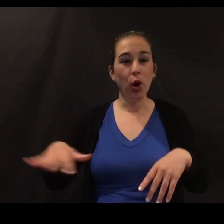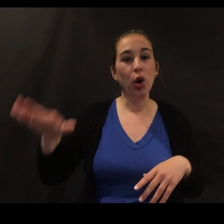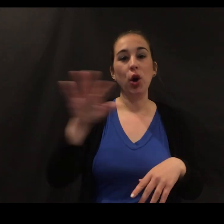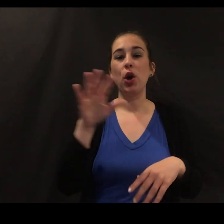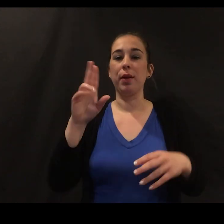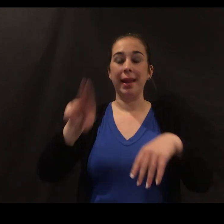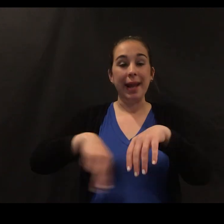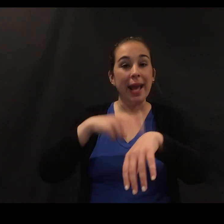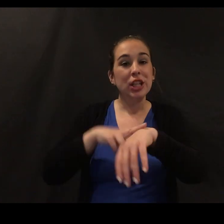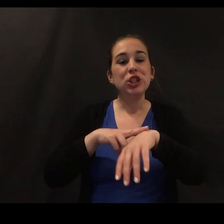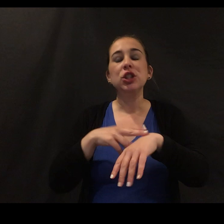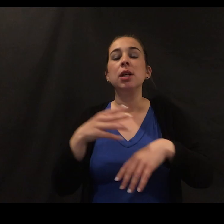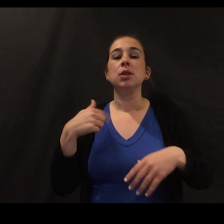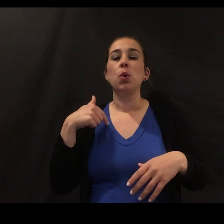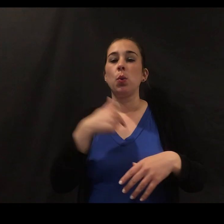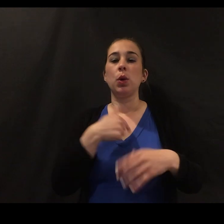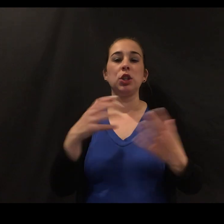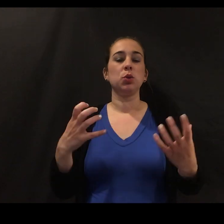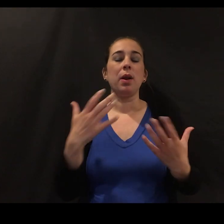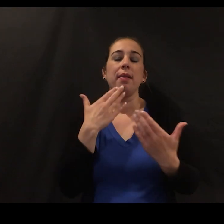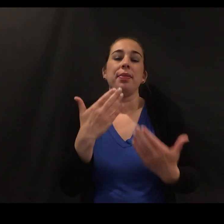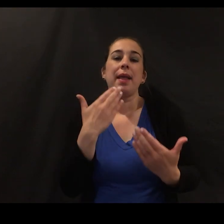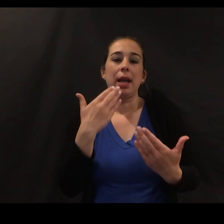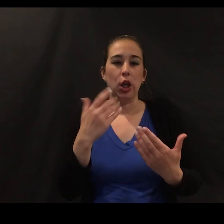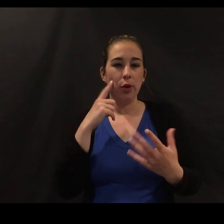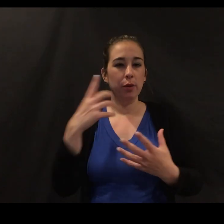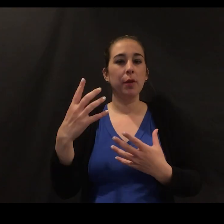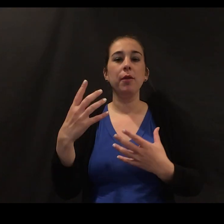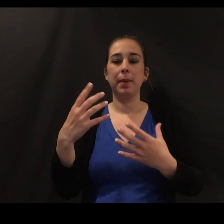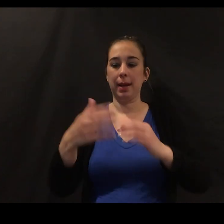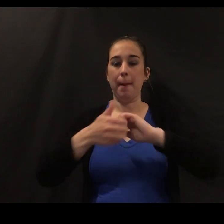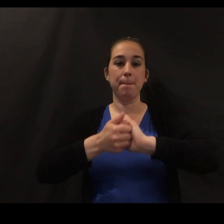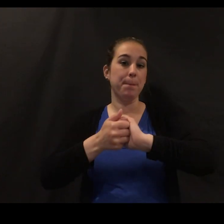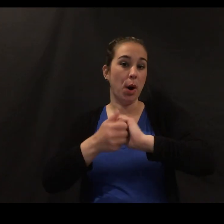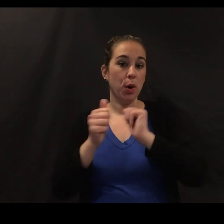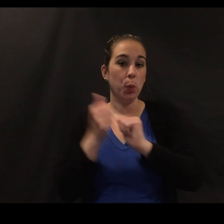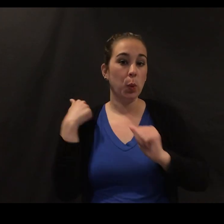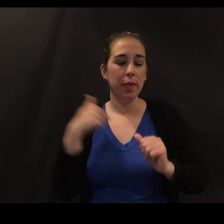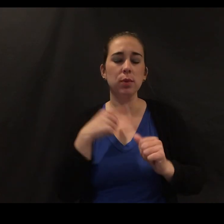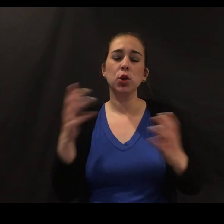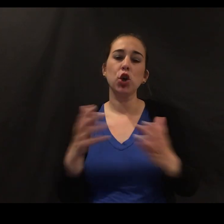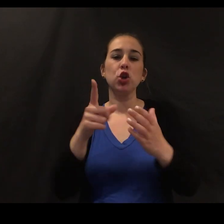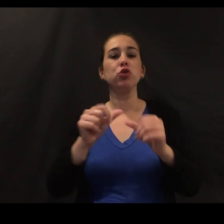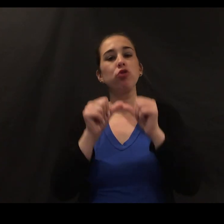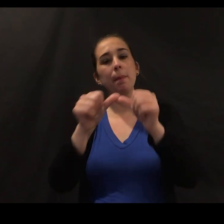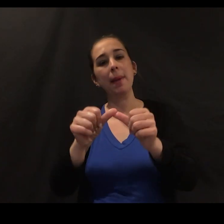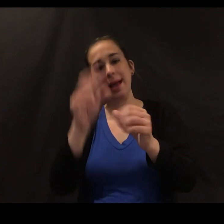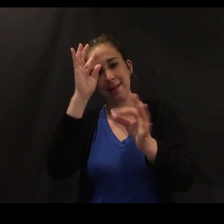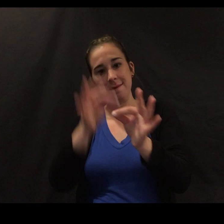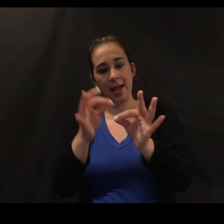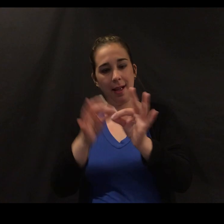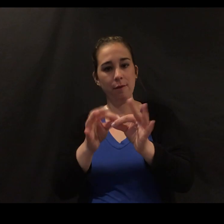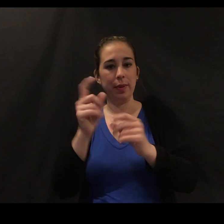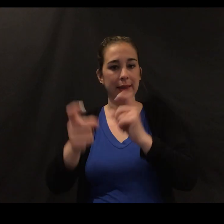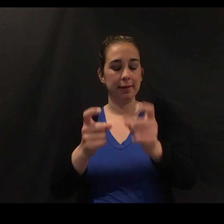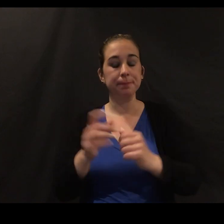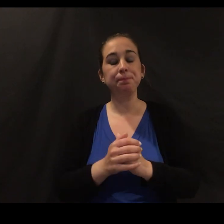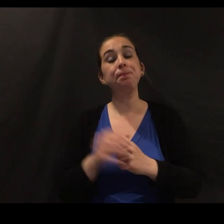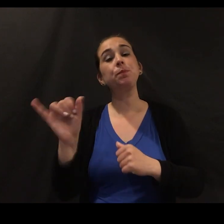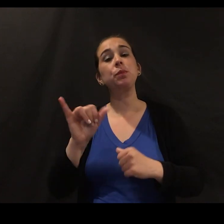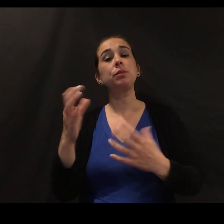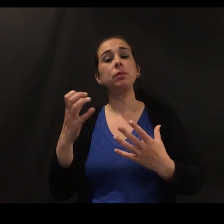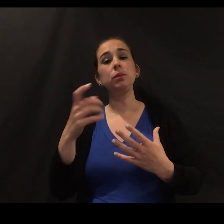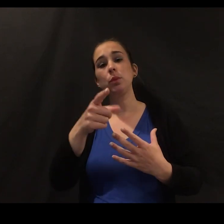we thank you for being a part of that, being partners with us. So we encourage you to remain faithful in your giving. We also want to encourage you to check out our recurring